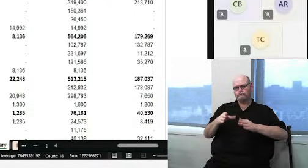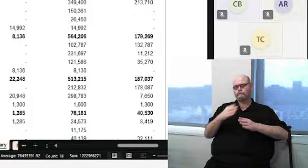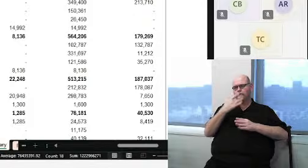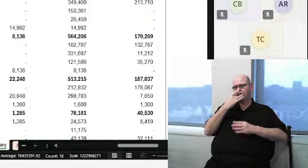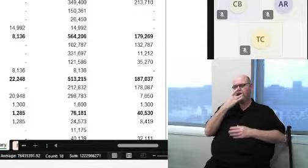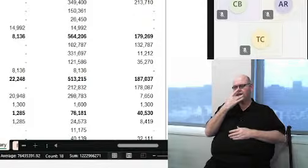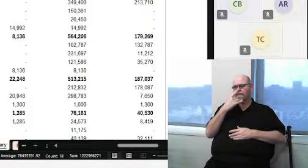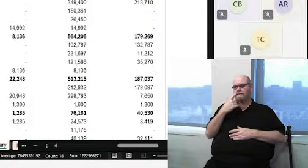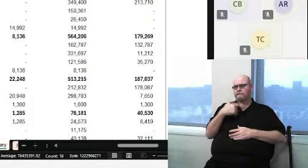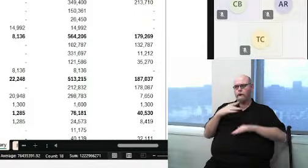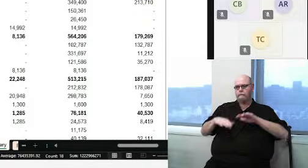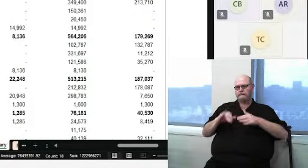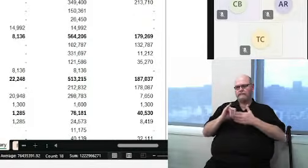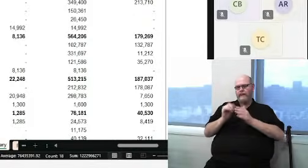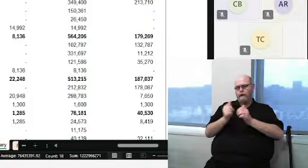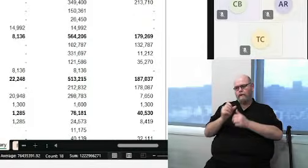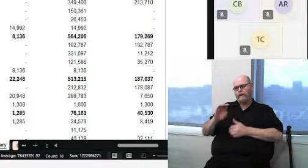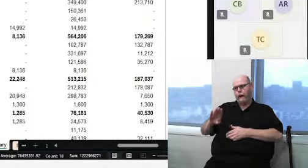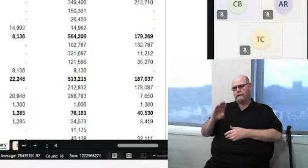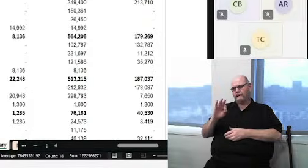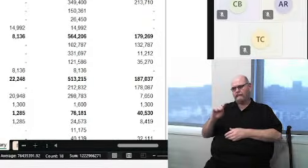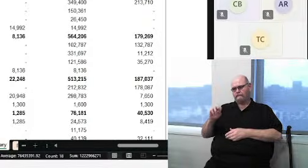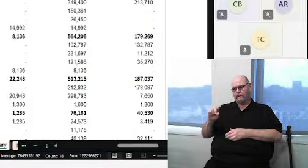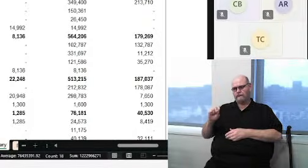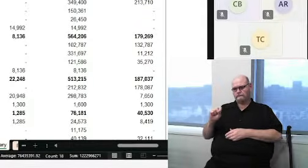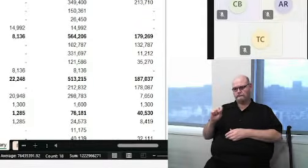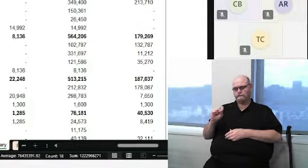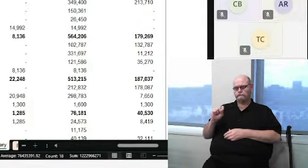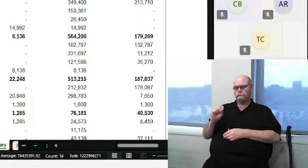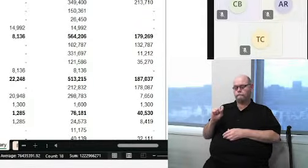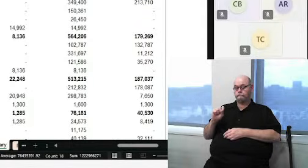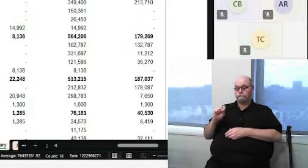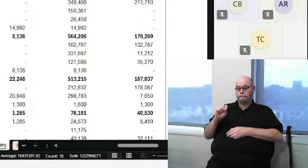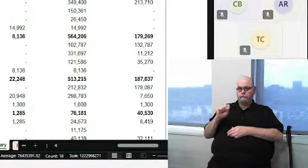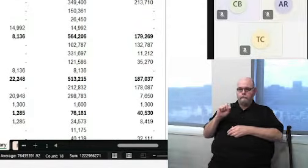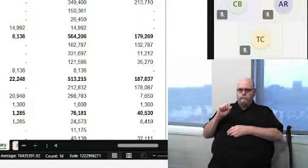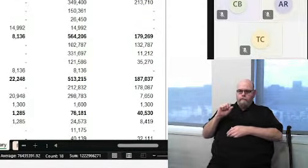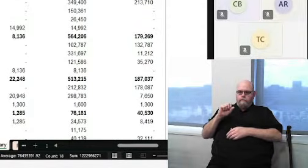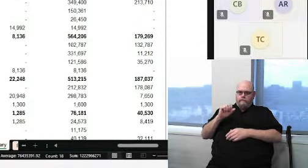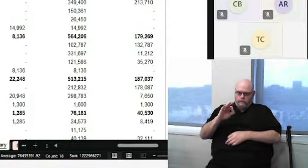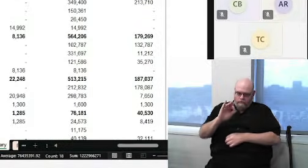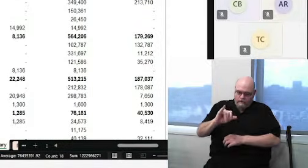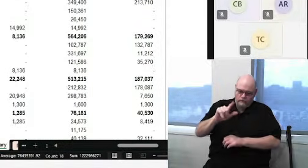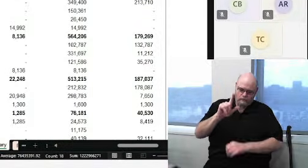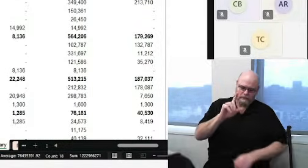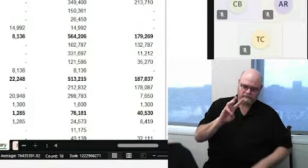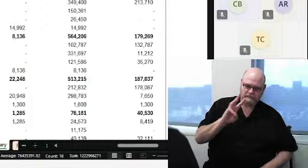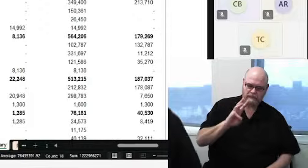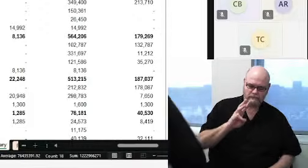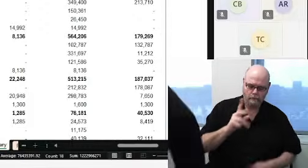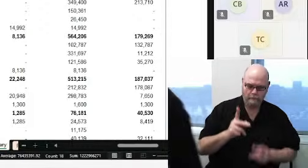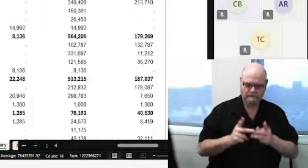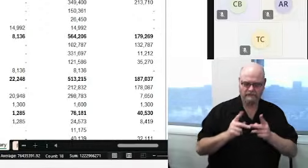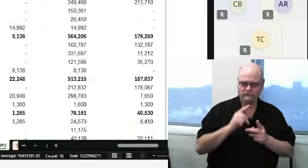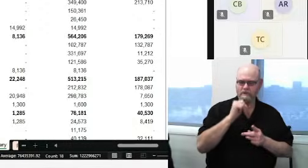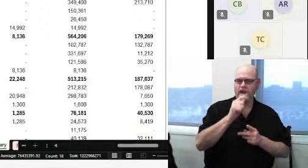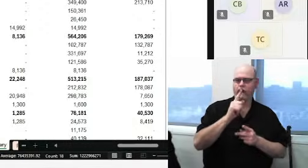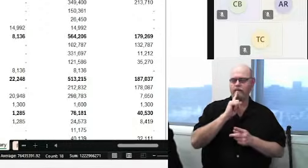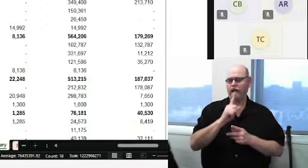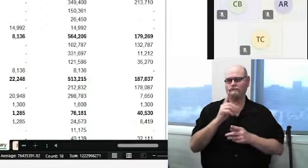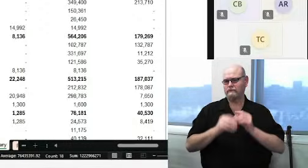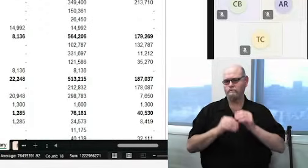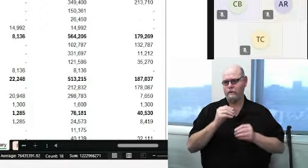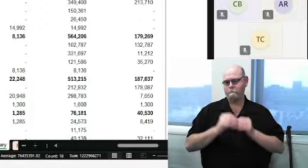streetlights. So we're balancing that plus the obligated funds. So you're saying in fiscal year 26, your position is you're